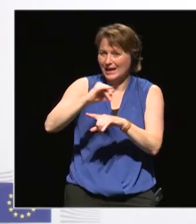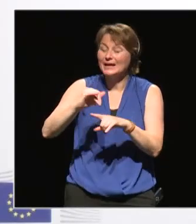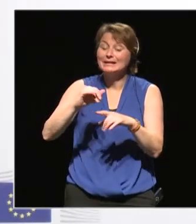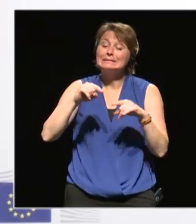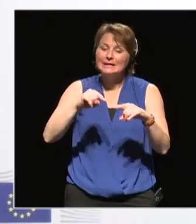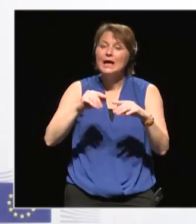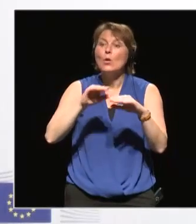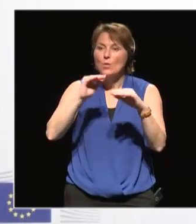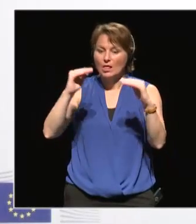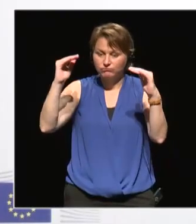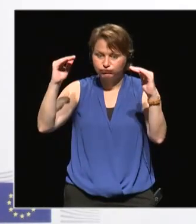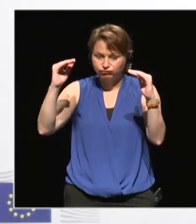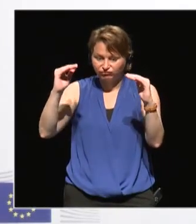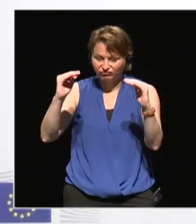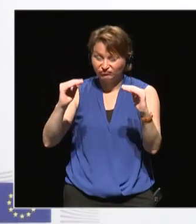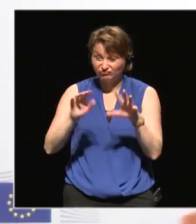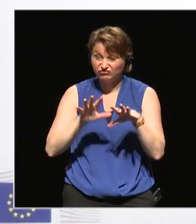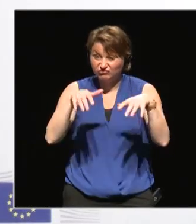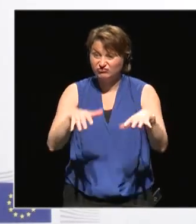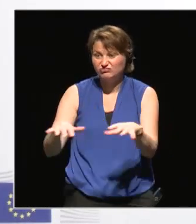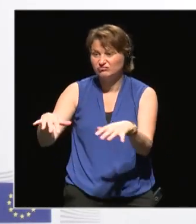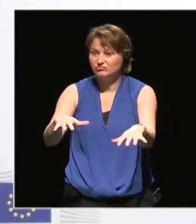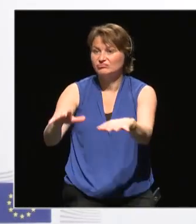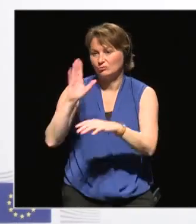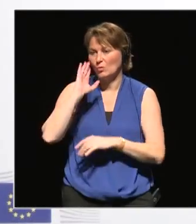to the low-lying areas, our neighbors.